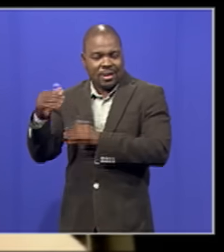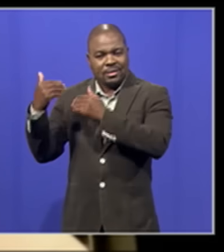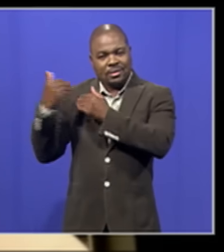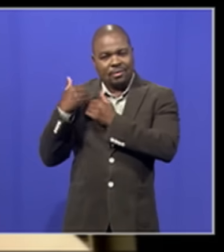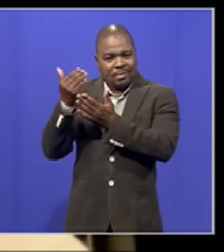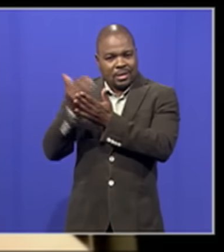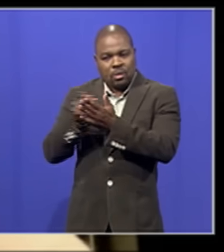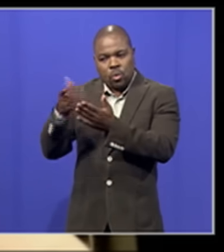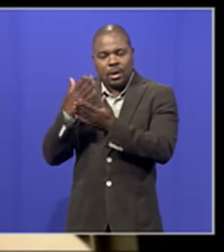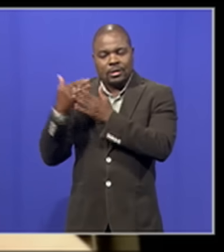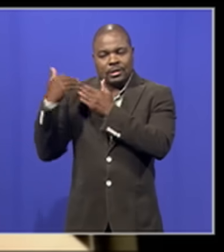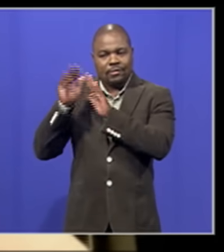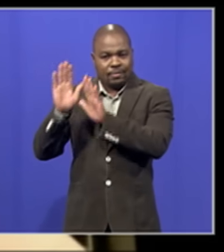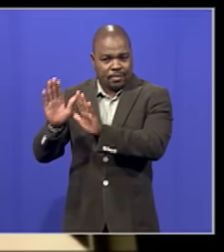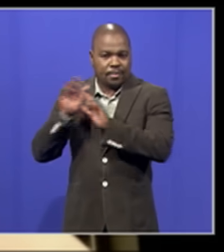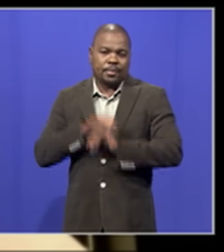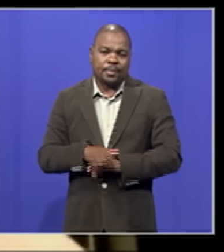gore ba kgone go bolokega